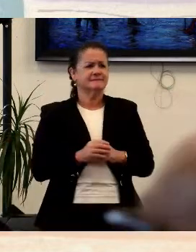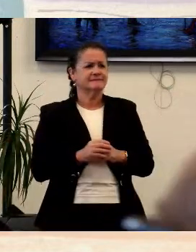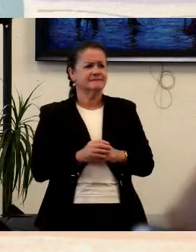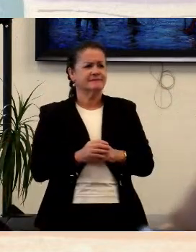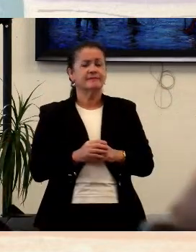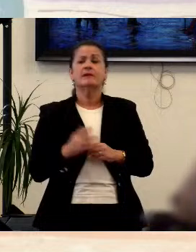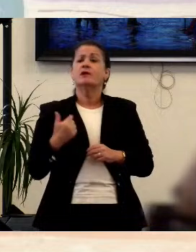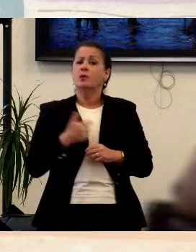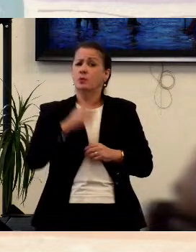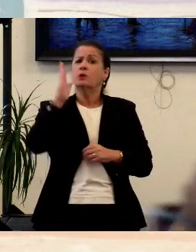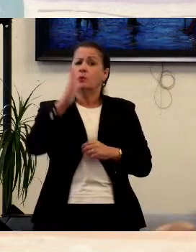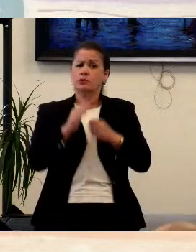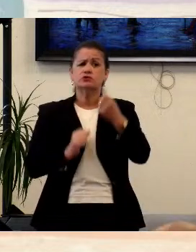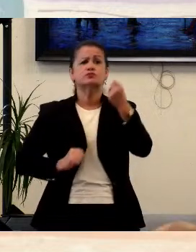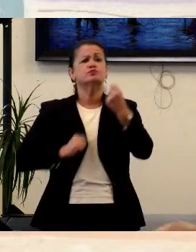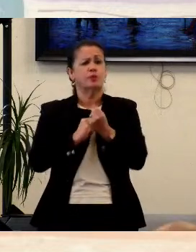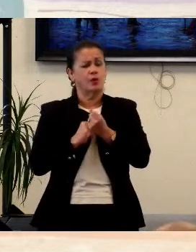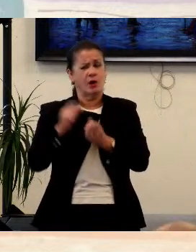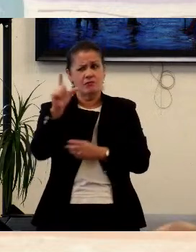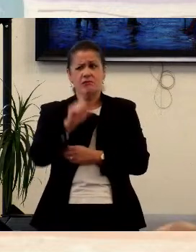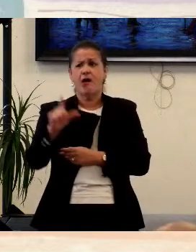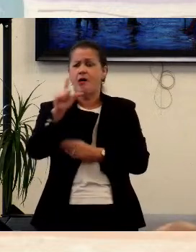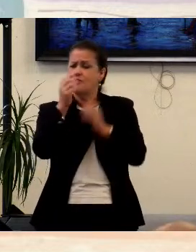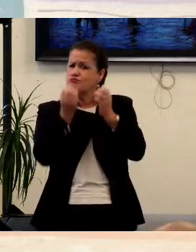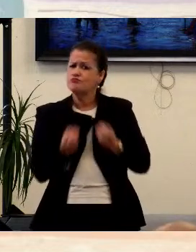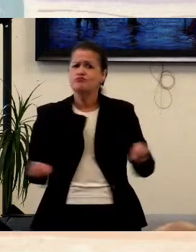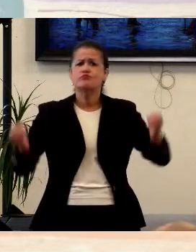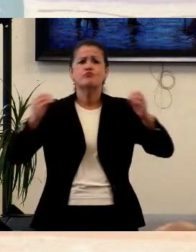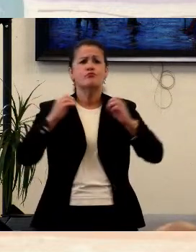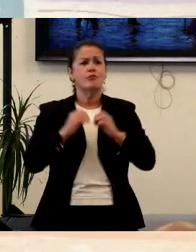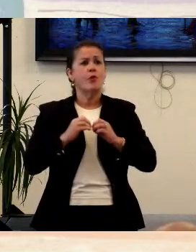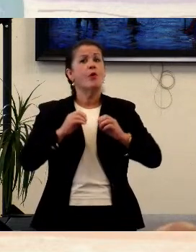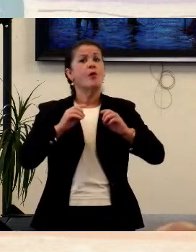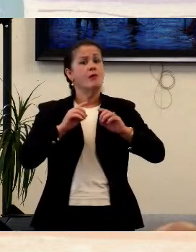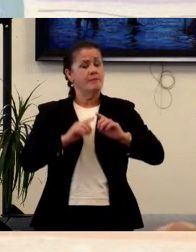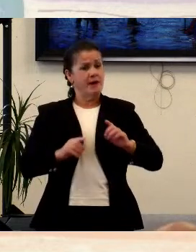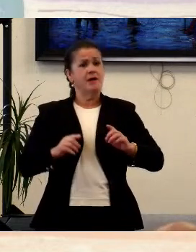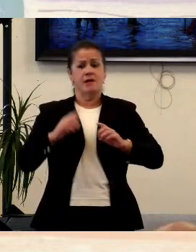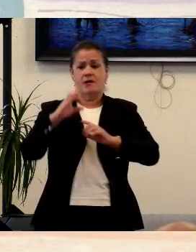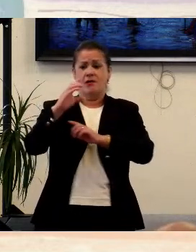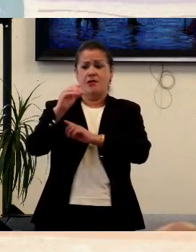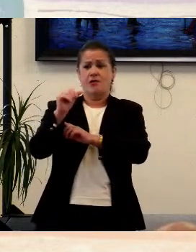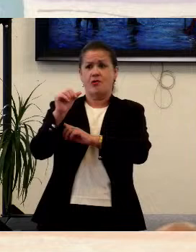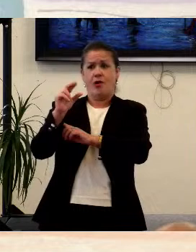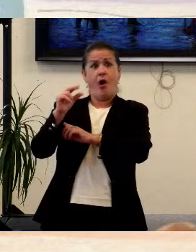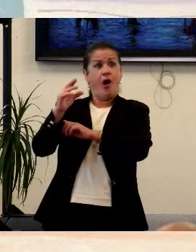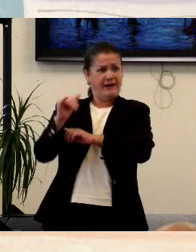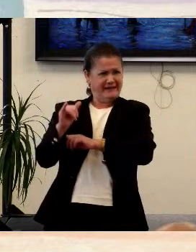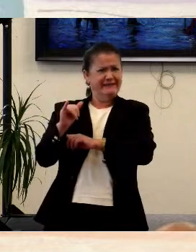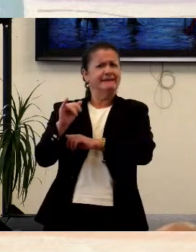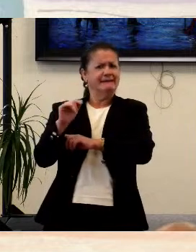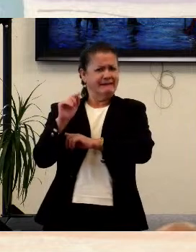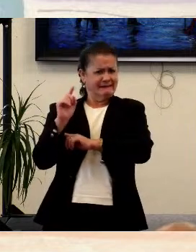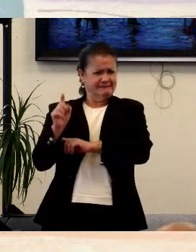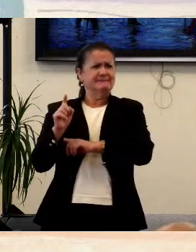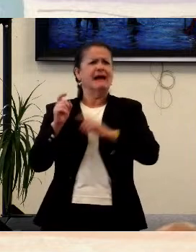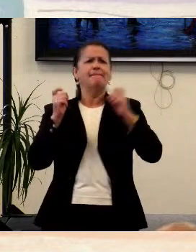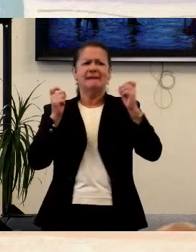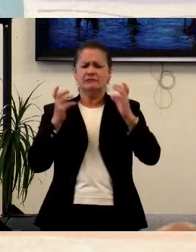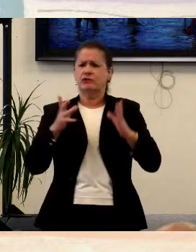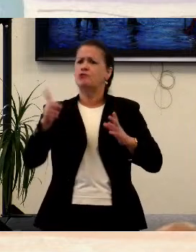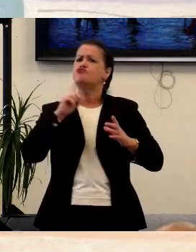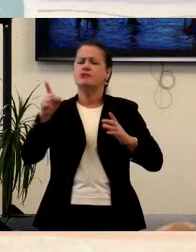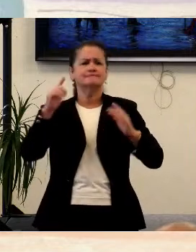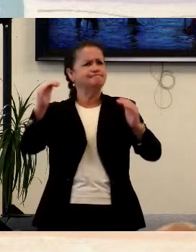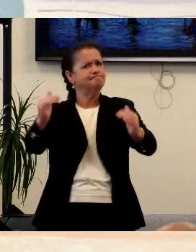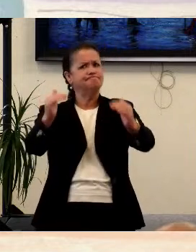support libraries even more. But they have set, the Carney administration, the Carneys have set the bar really, really